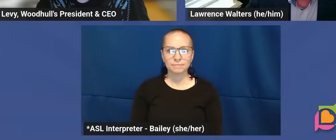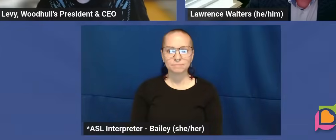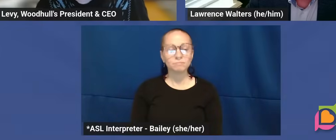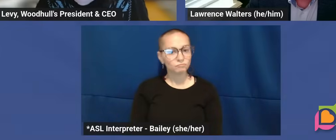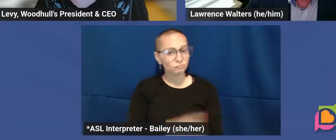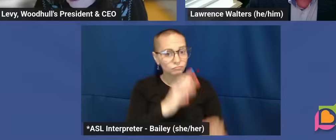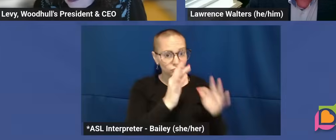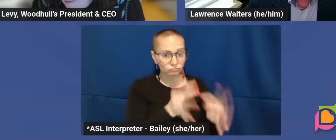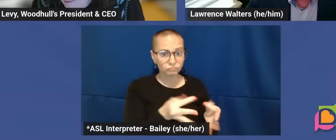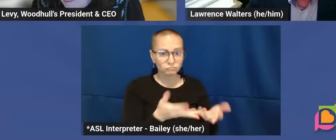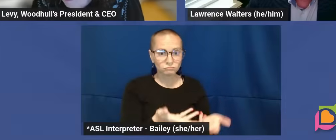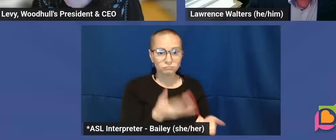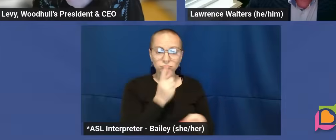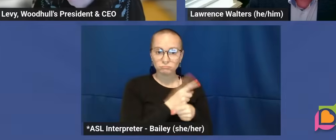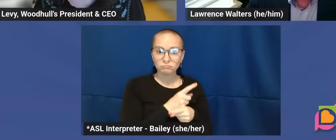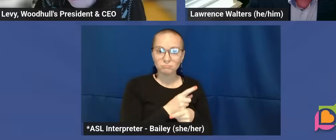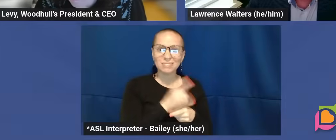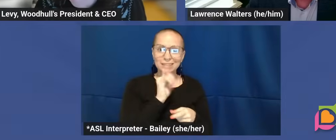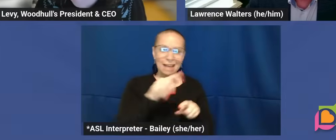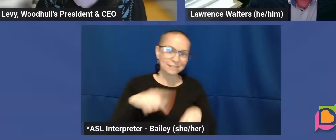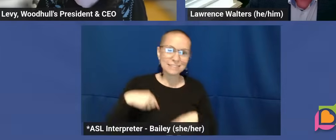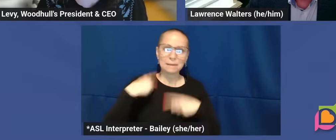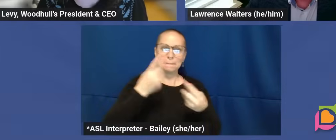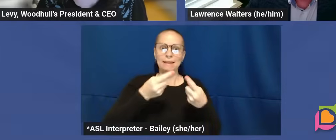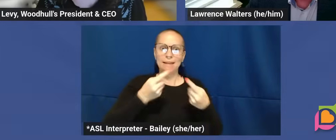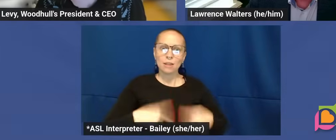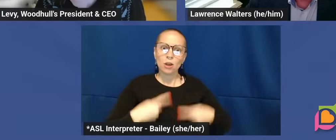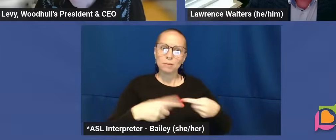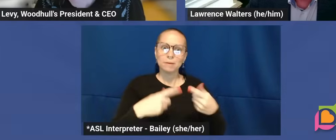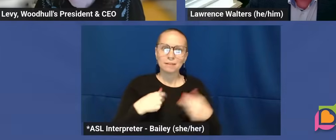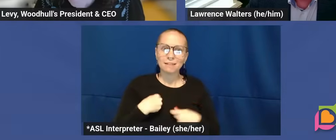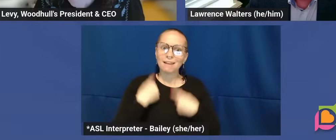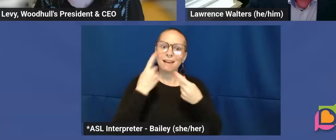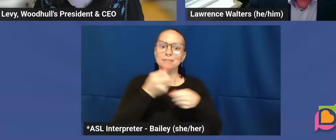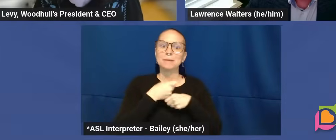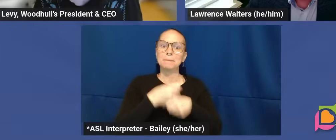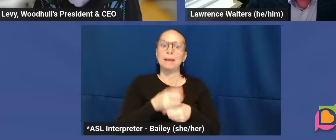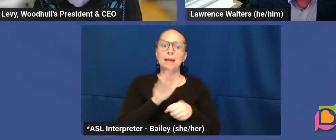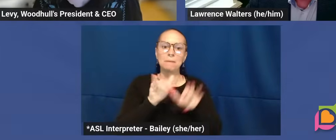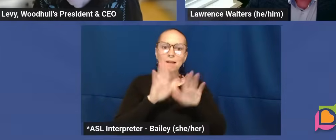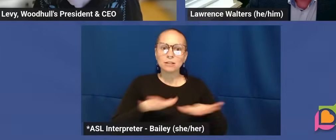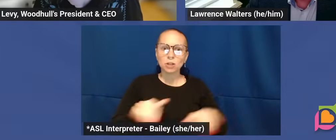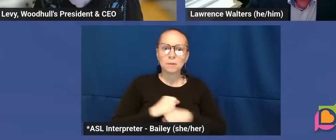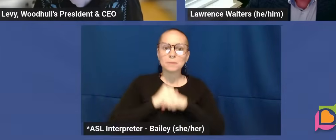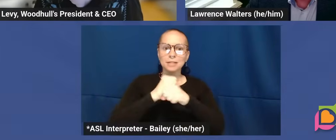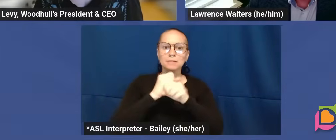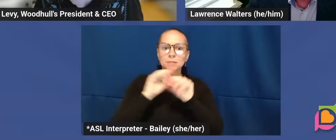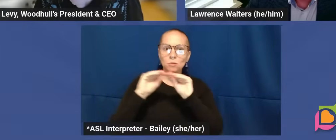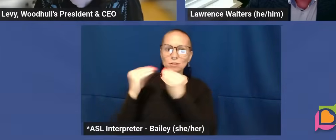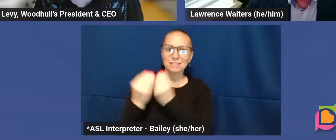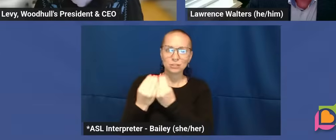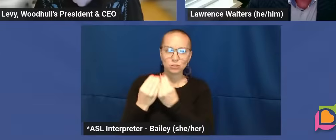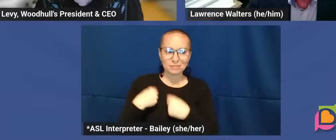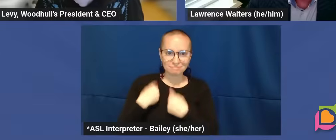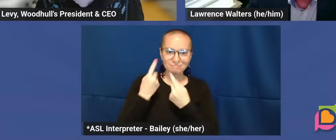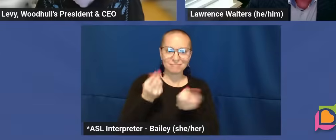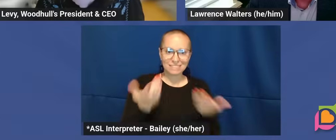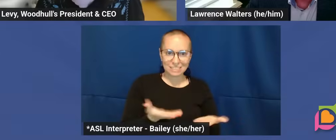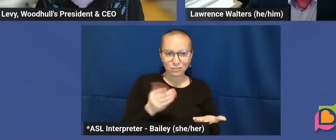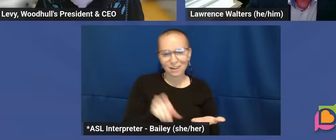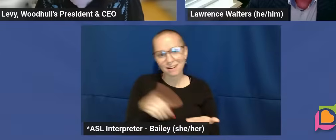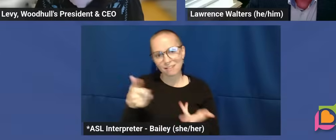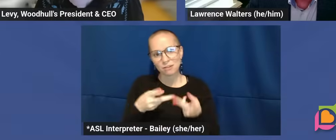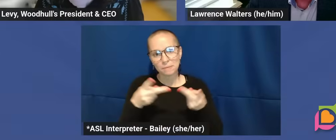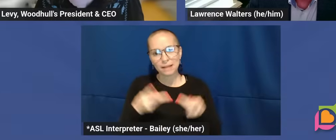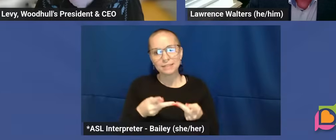Absolutely. And that's been the argument that has been made by the child protection organizations in this case and elsewhere,